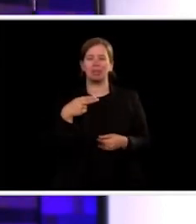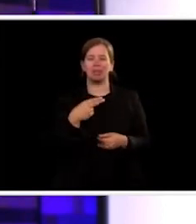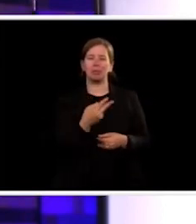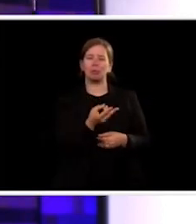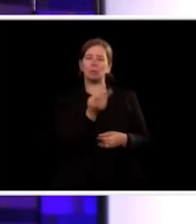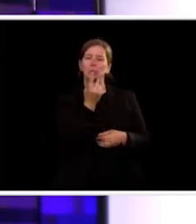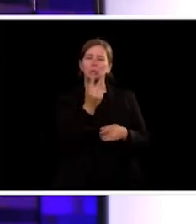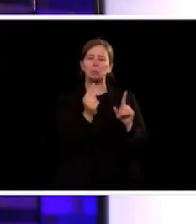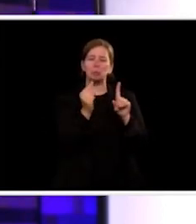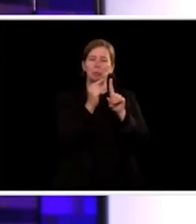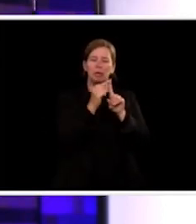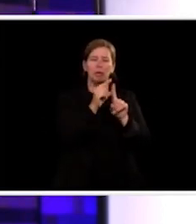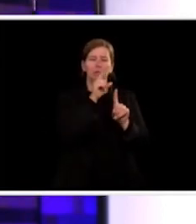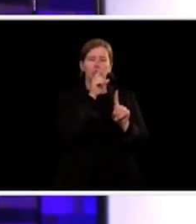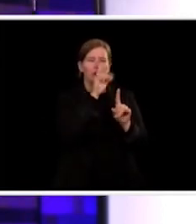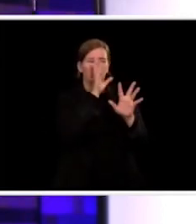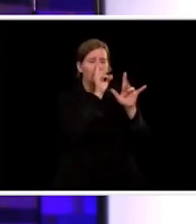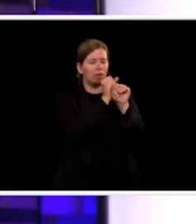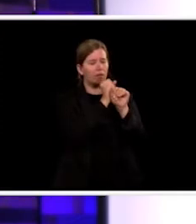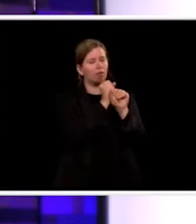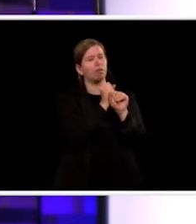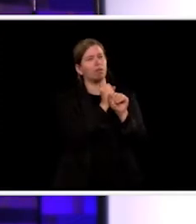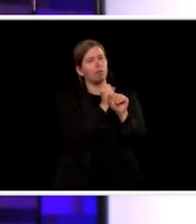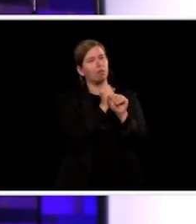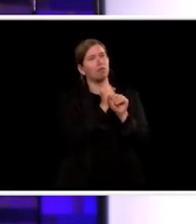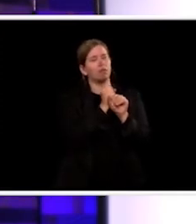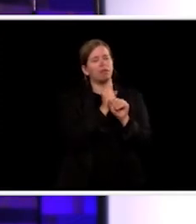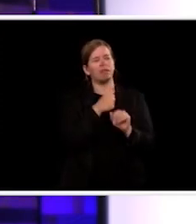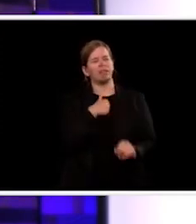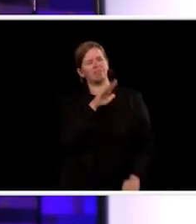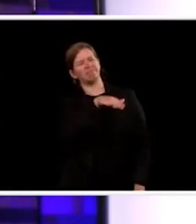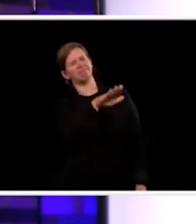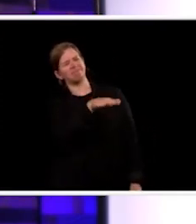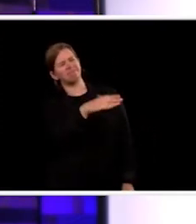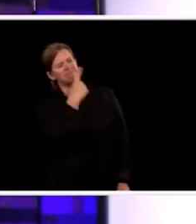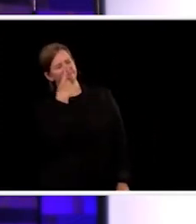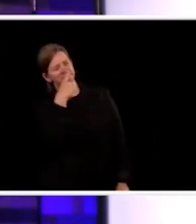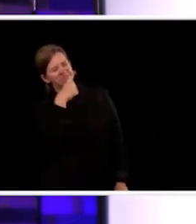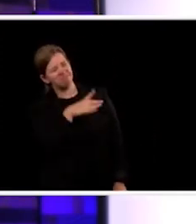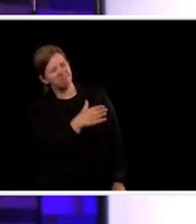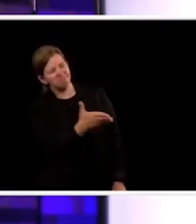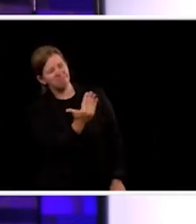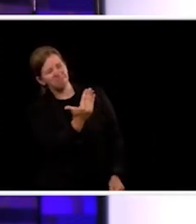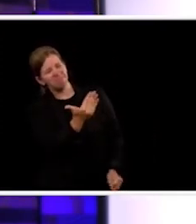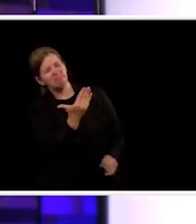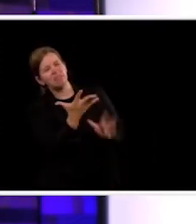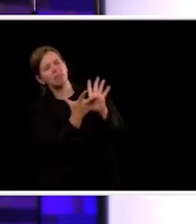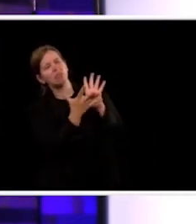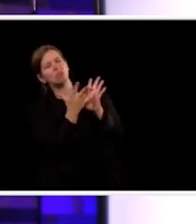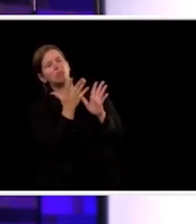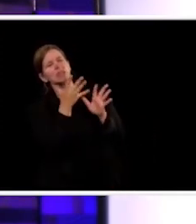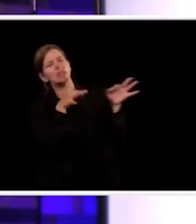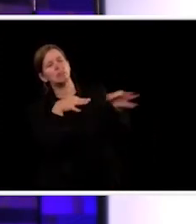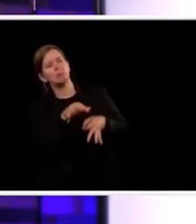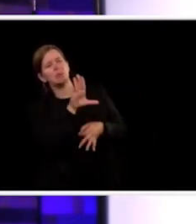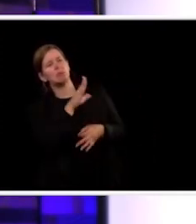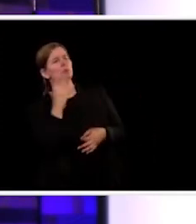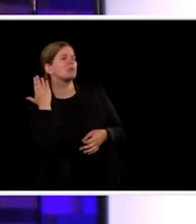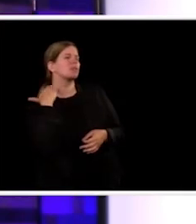words intrigued me. So I said, "Excuse me, would you tell me about your neck ink?"